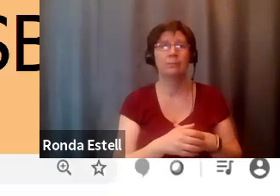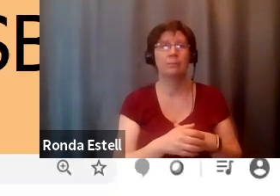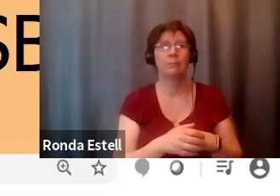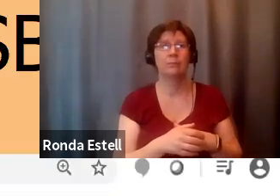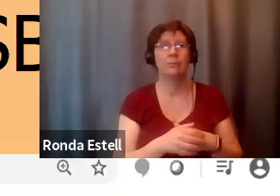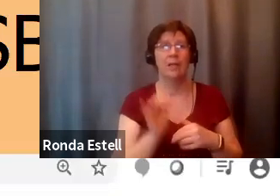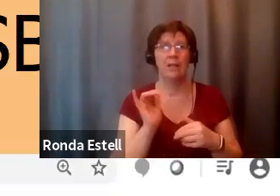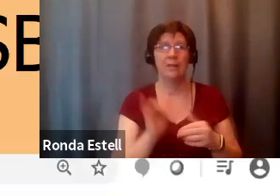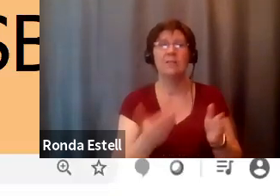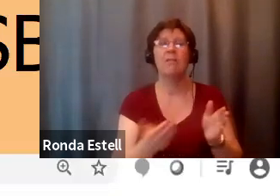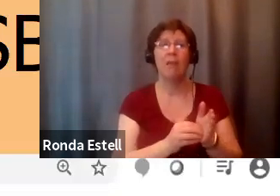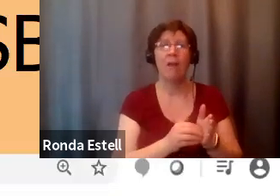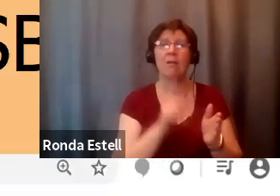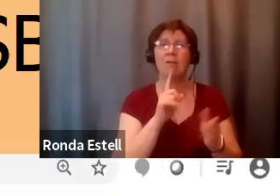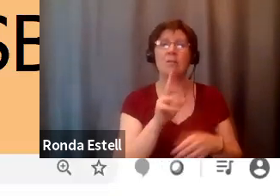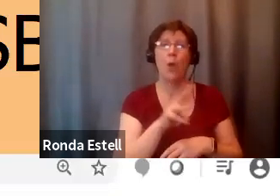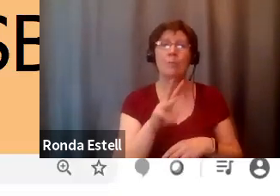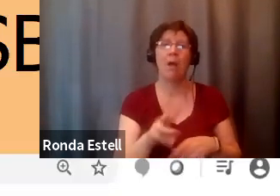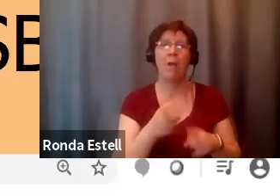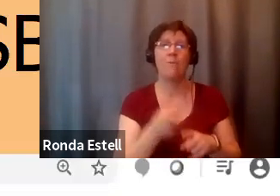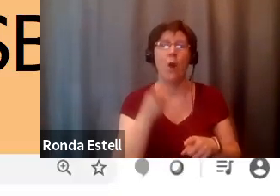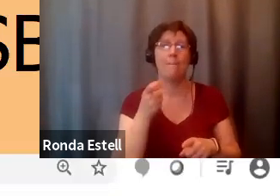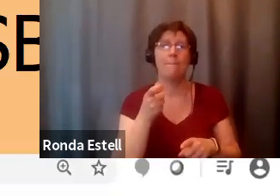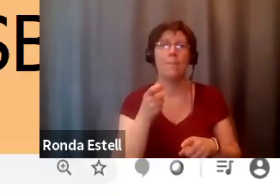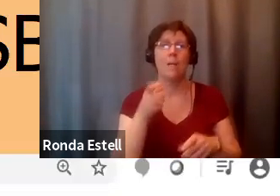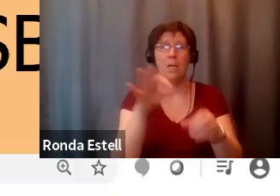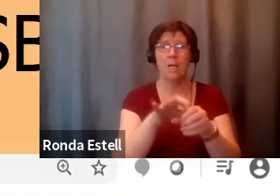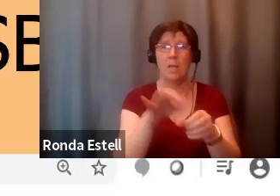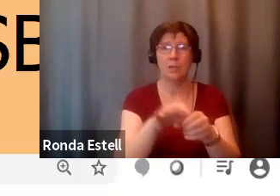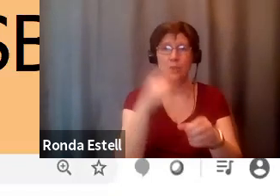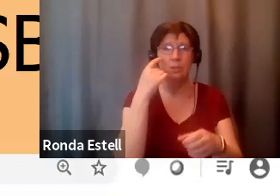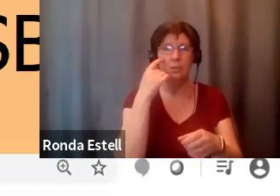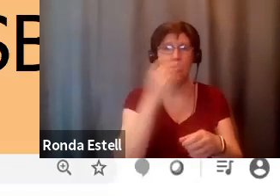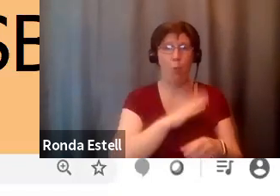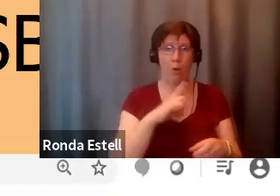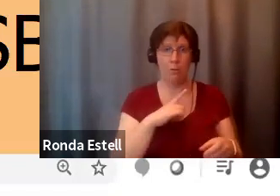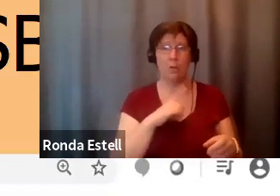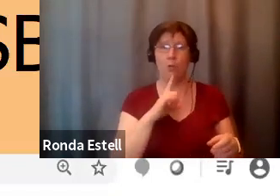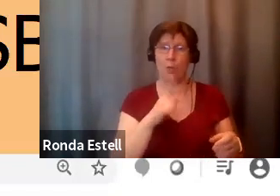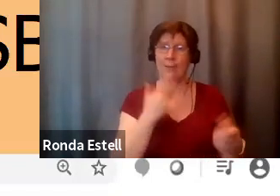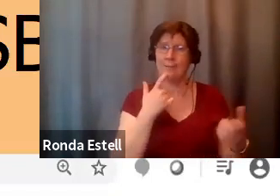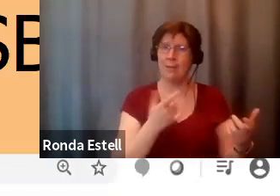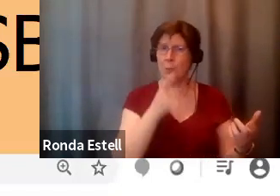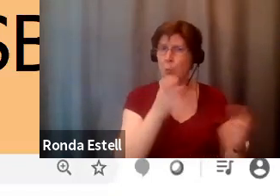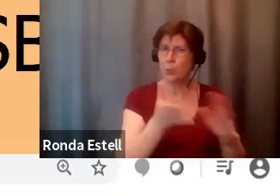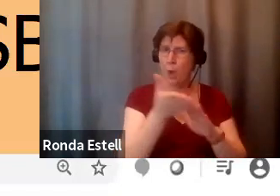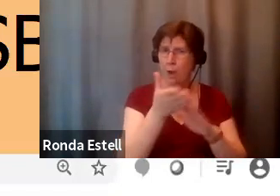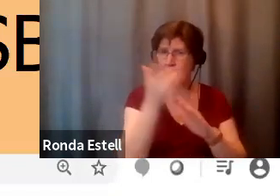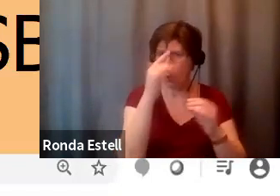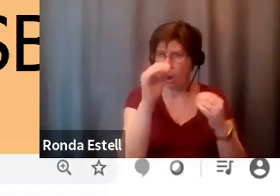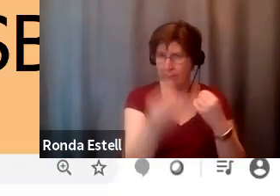This again is a website from the elections board. It just says who's running for